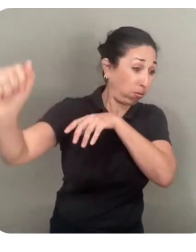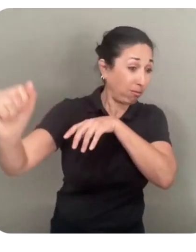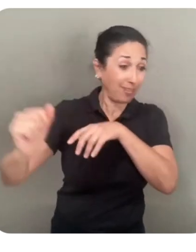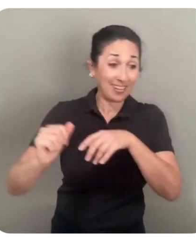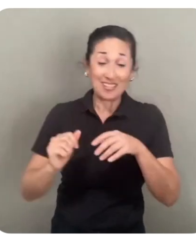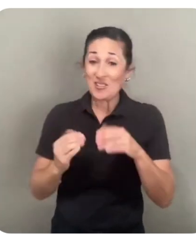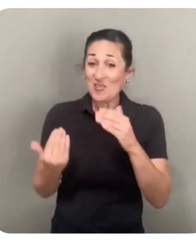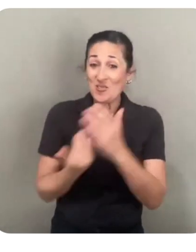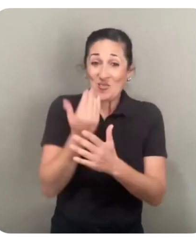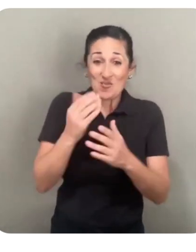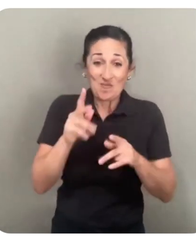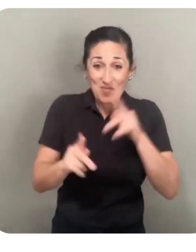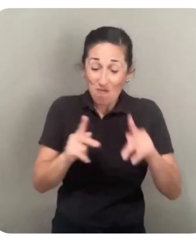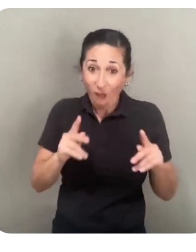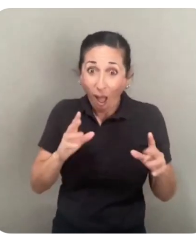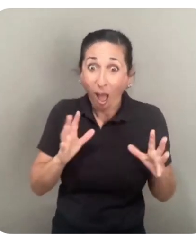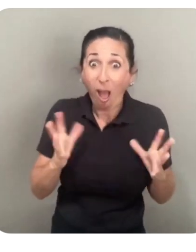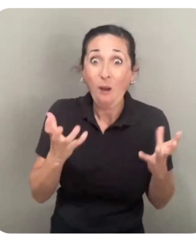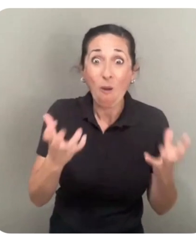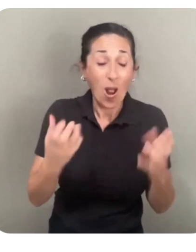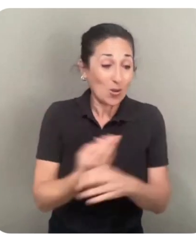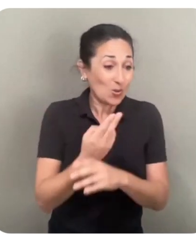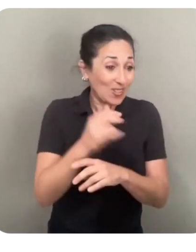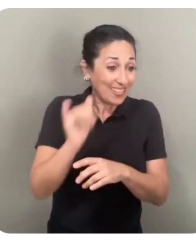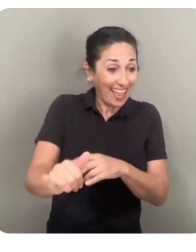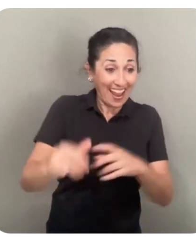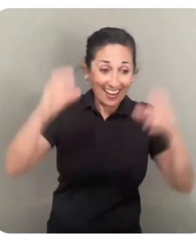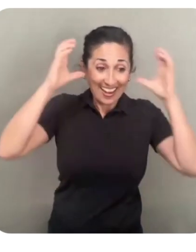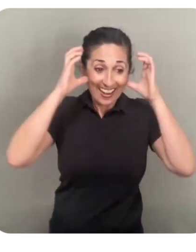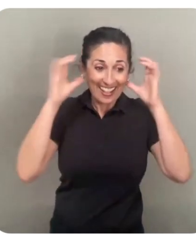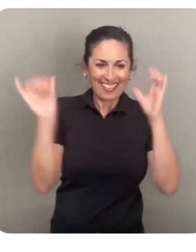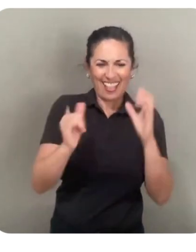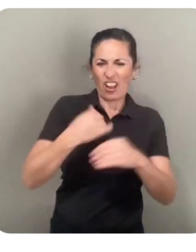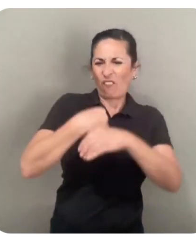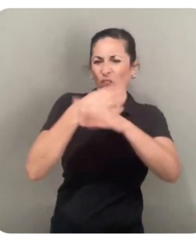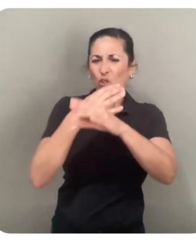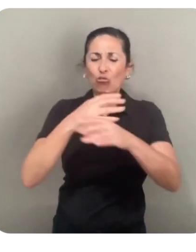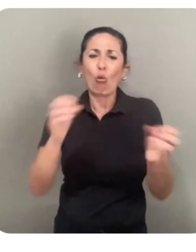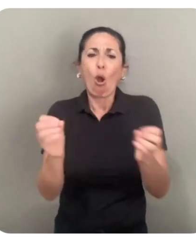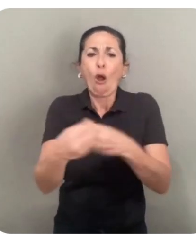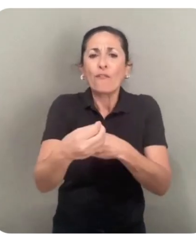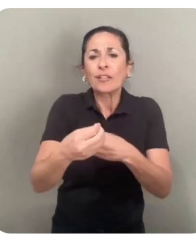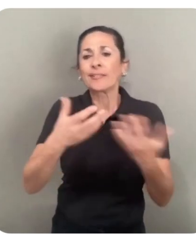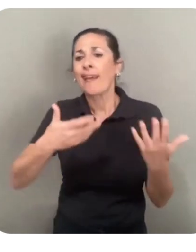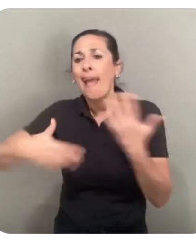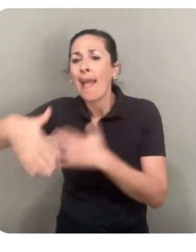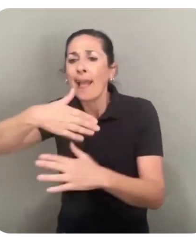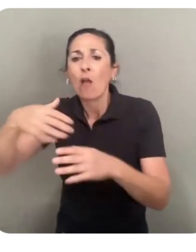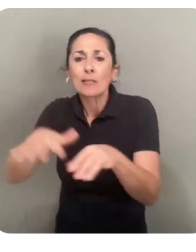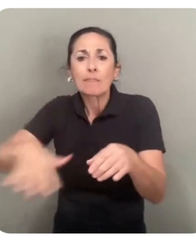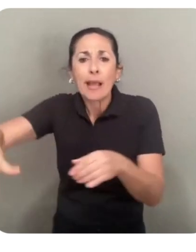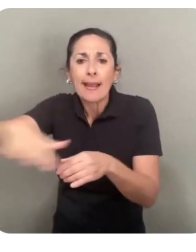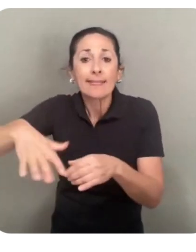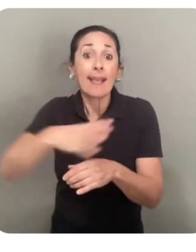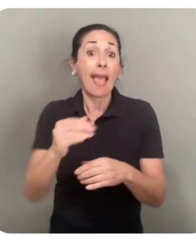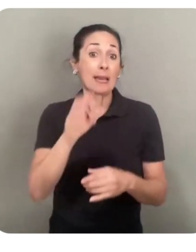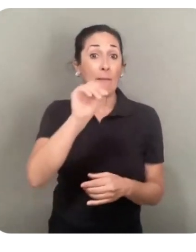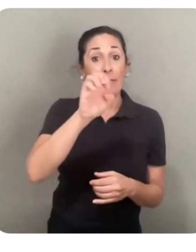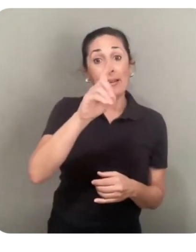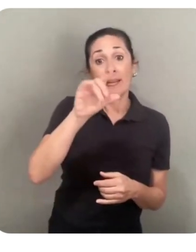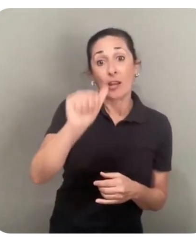populations using their headsets for new use cases like virtual offices, hangout spaces, and media